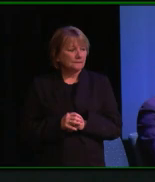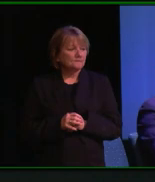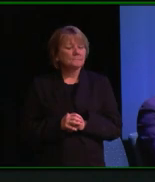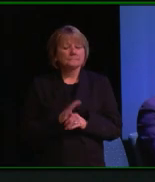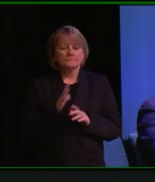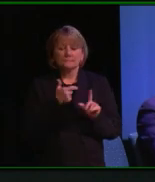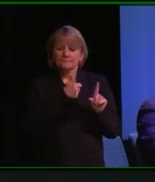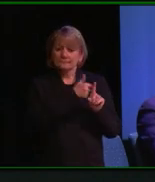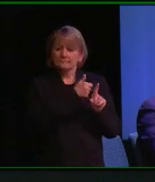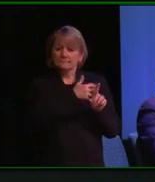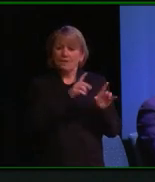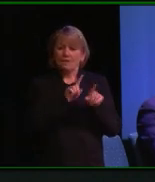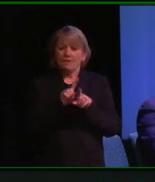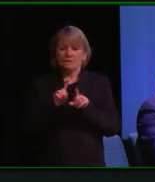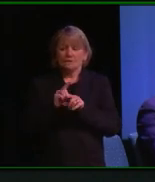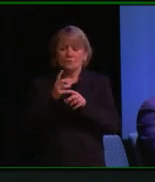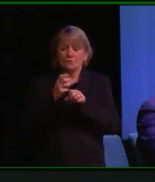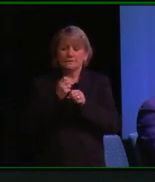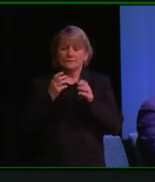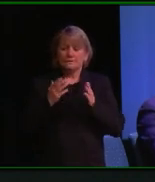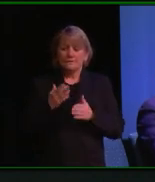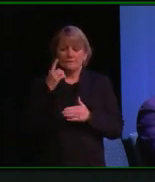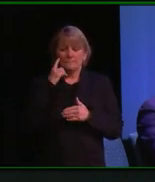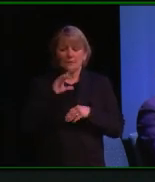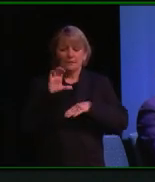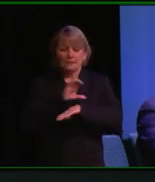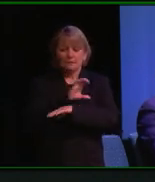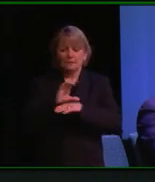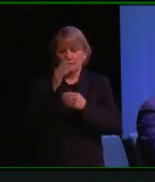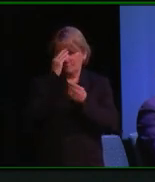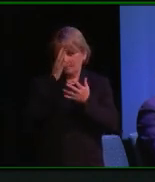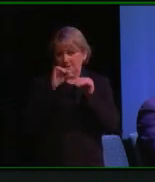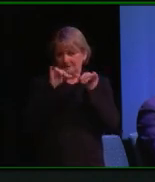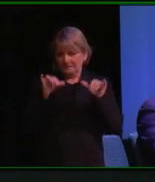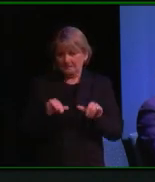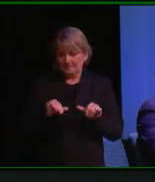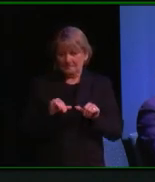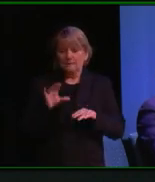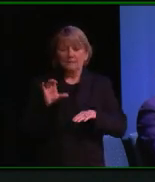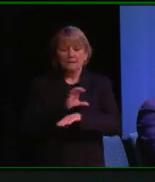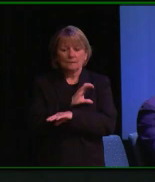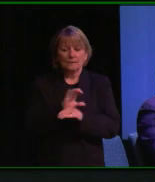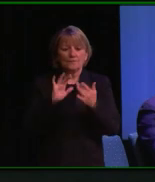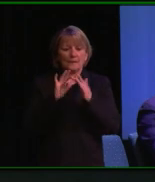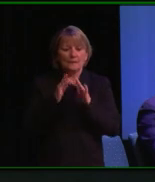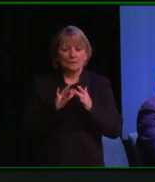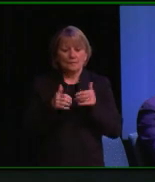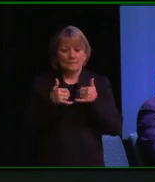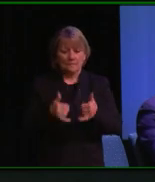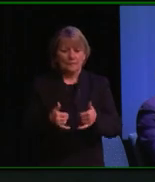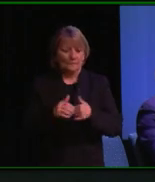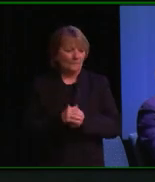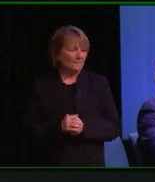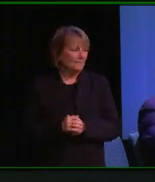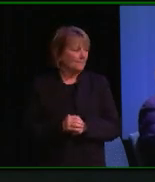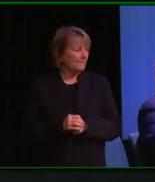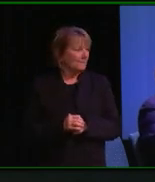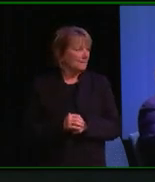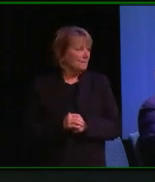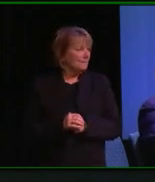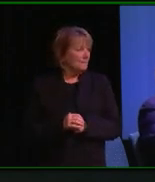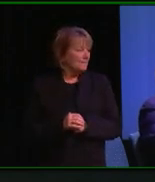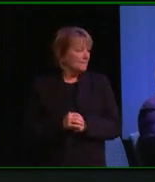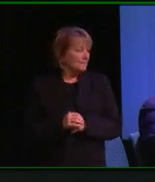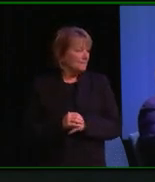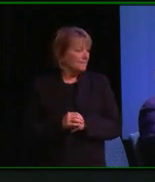Nicholas is also the recipient of the Computer Information Systems Computer Networking Award.